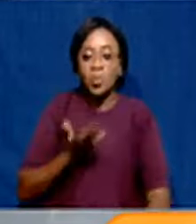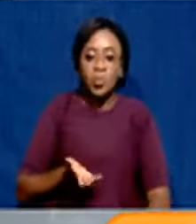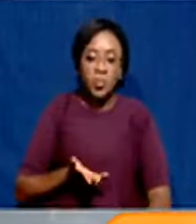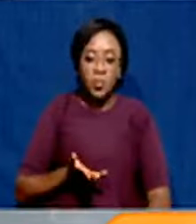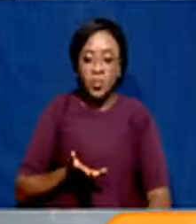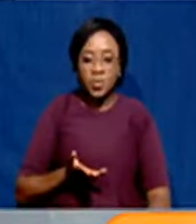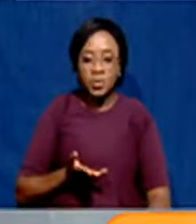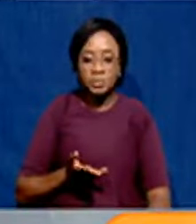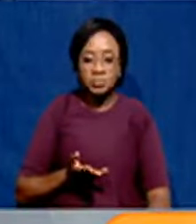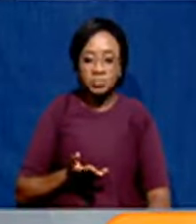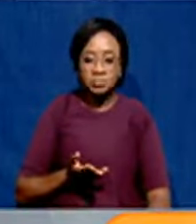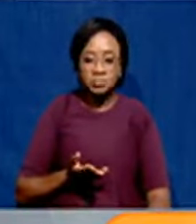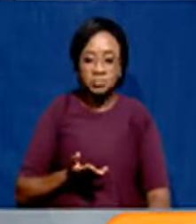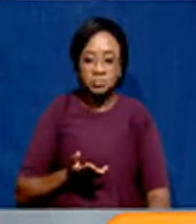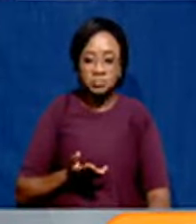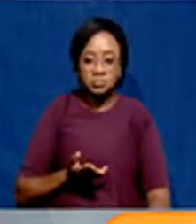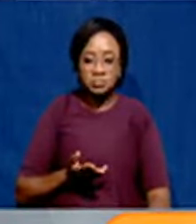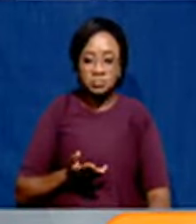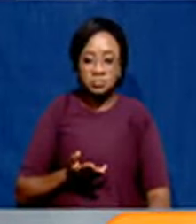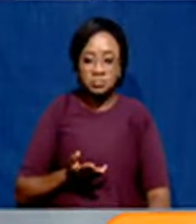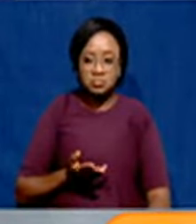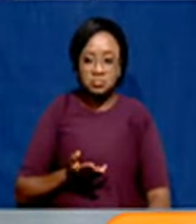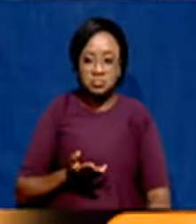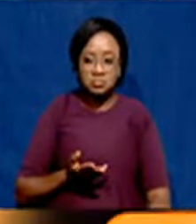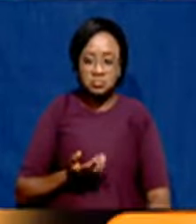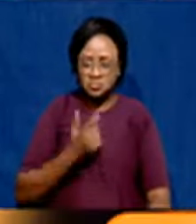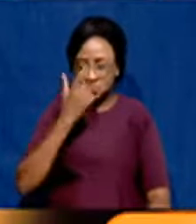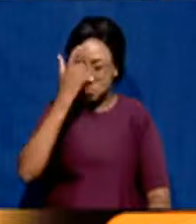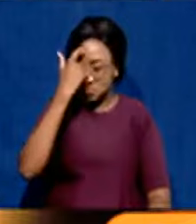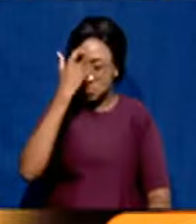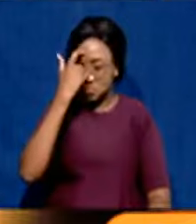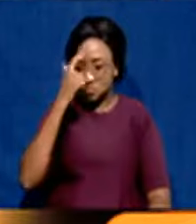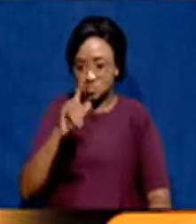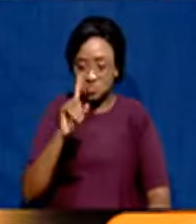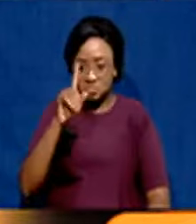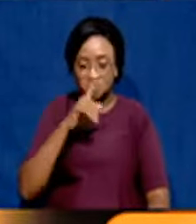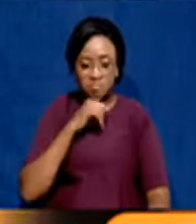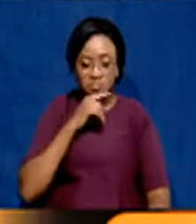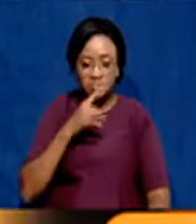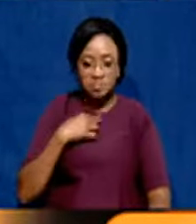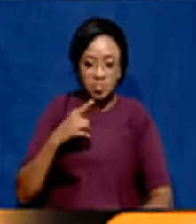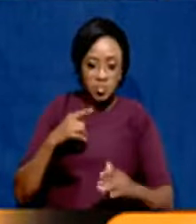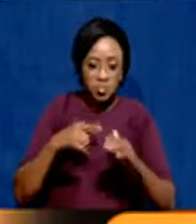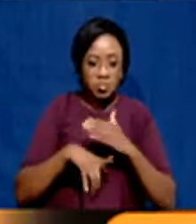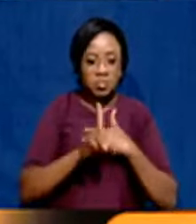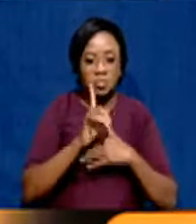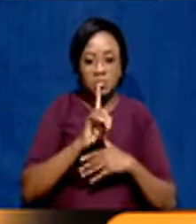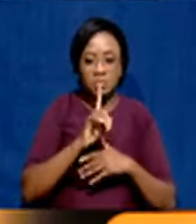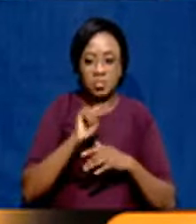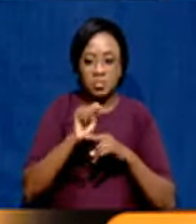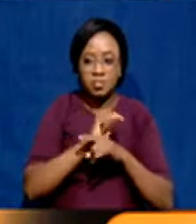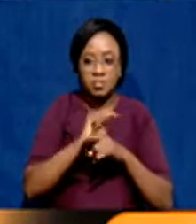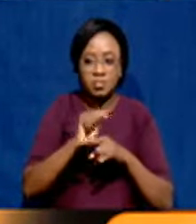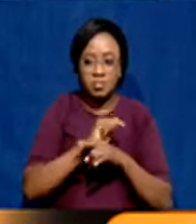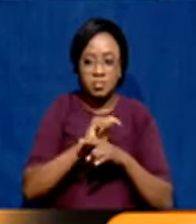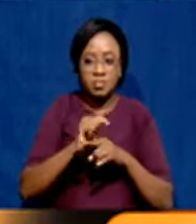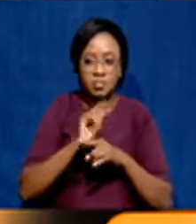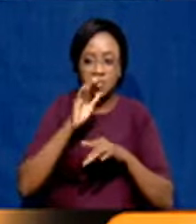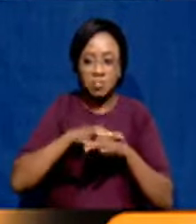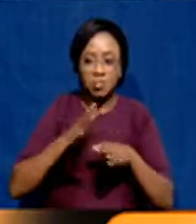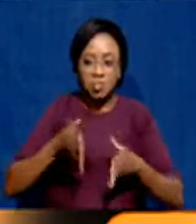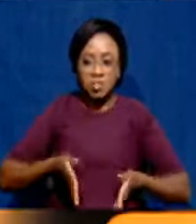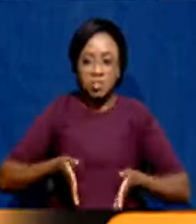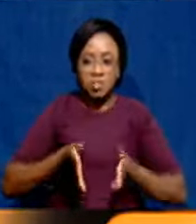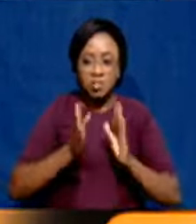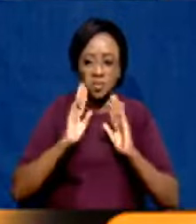who had been unable to get into the athletics training facilities. He was training on the road. He's a marathon